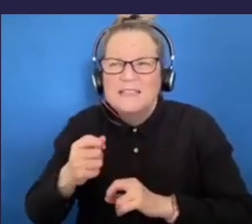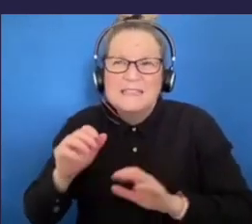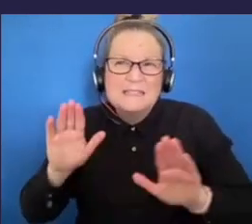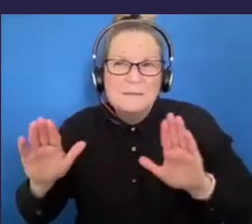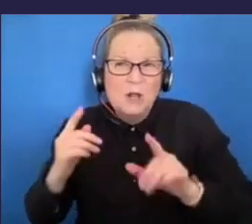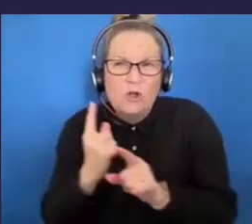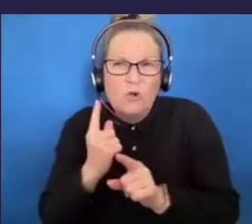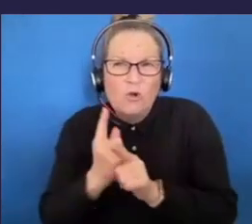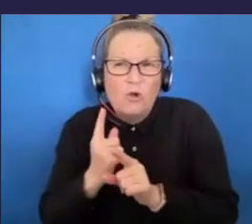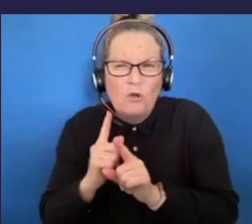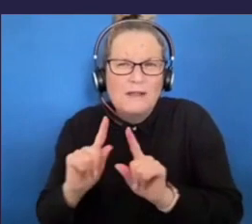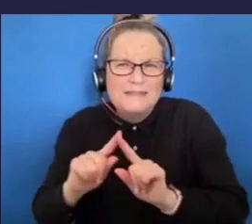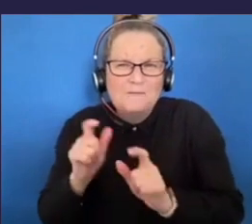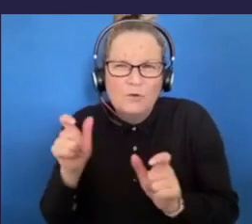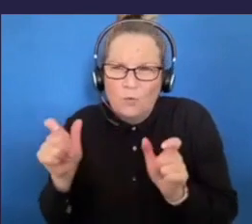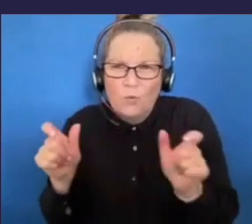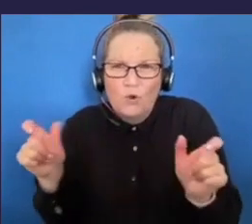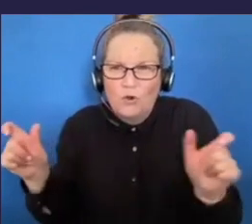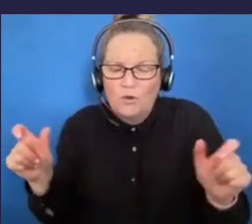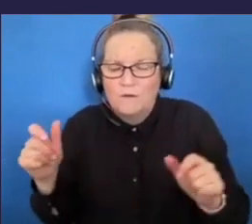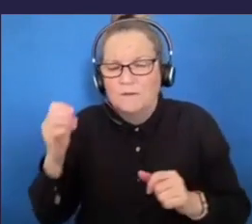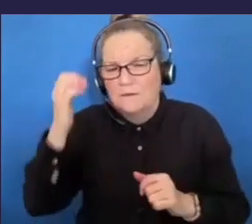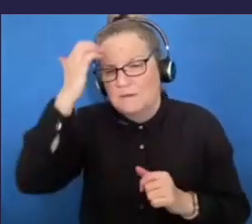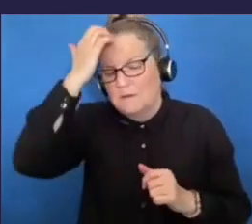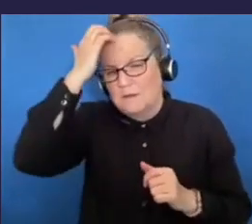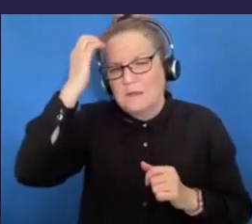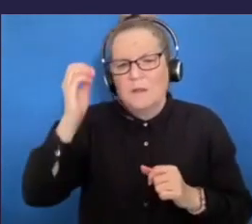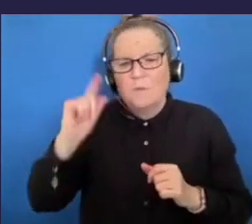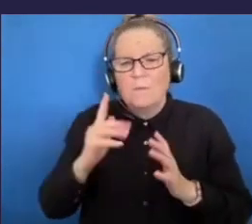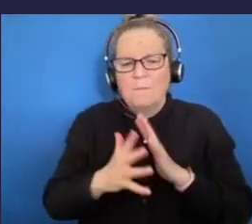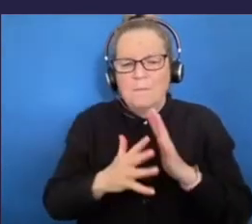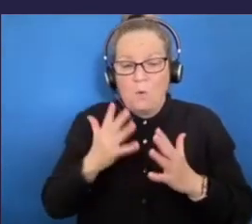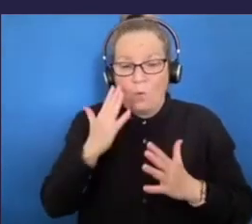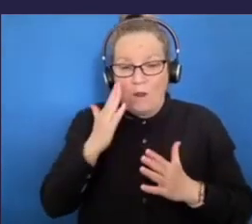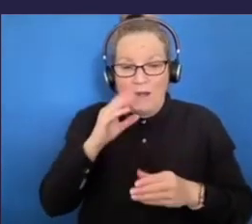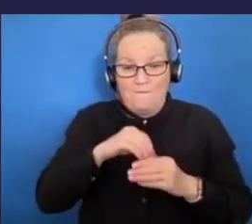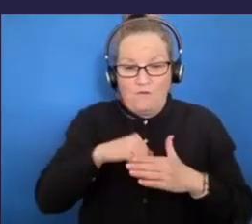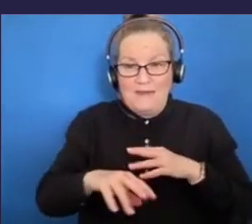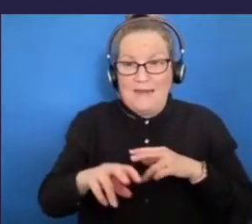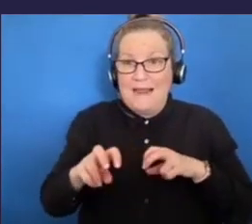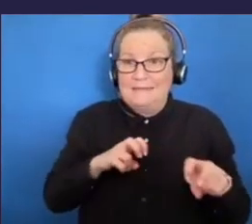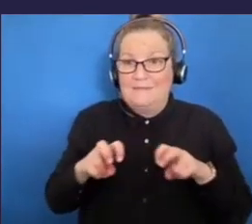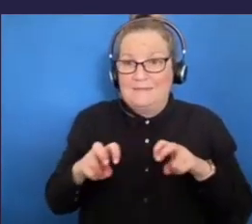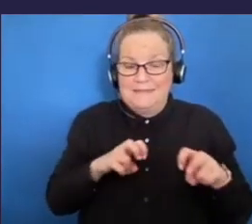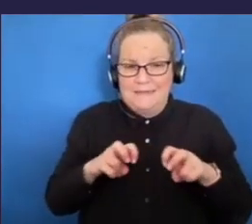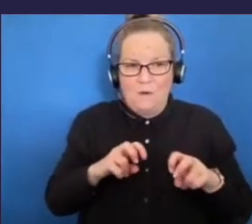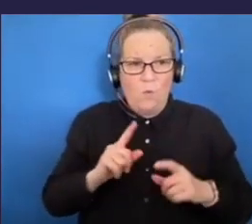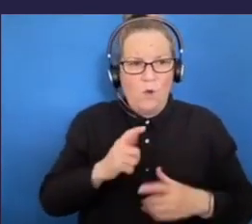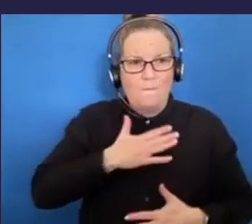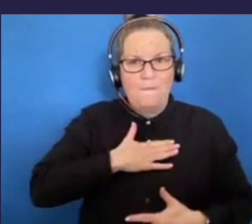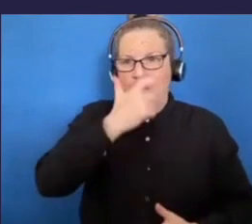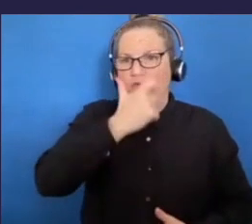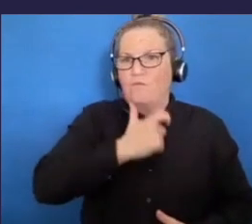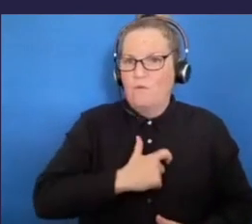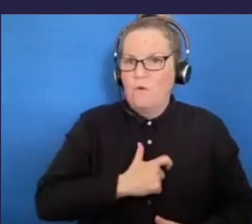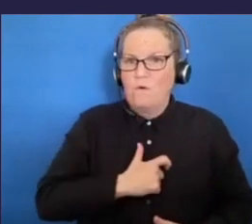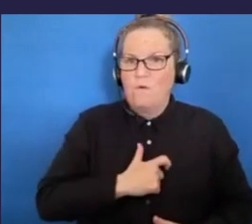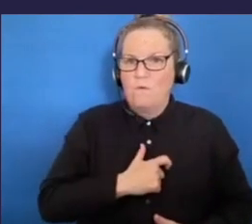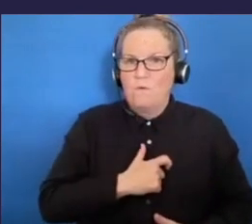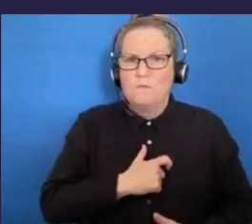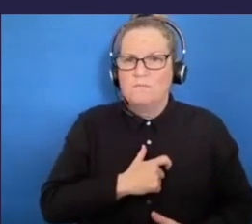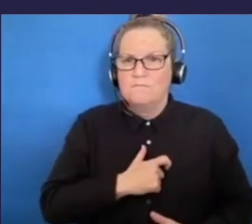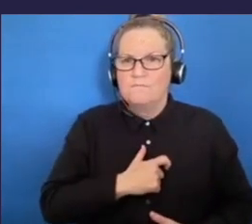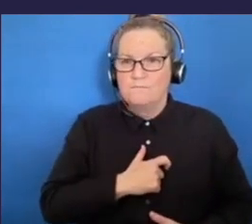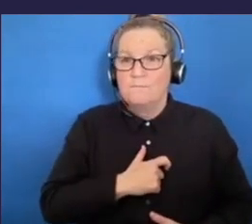And that is, when we're involved in activities, what roles are we taking on? You